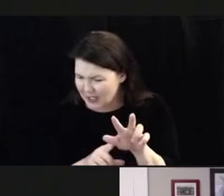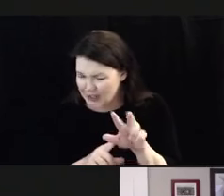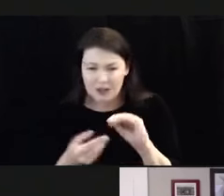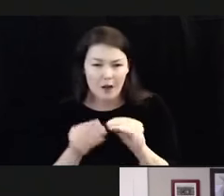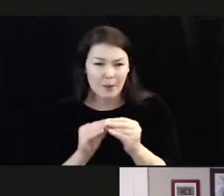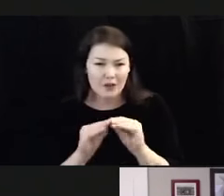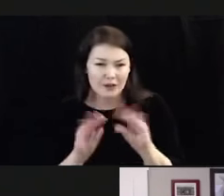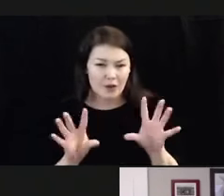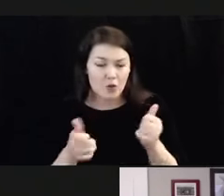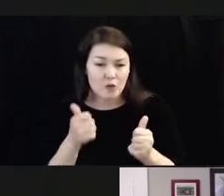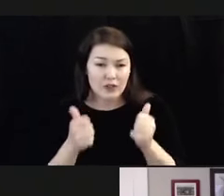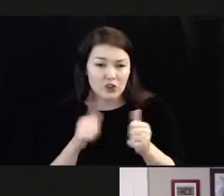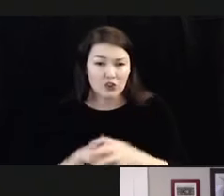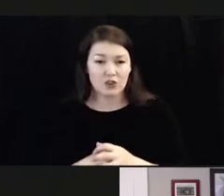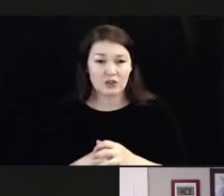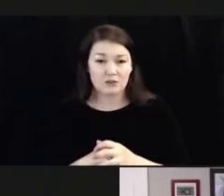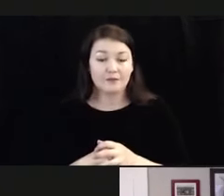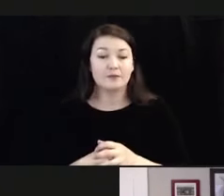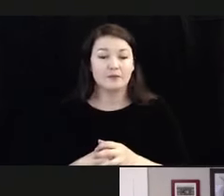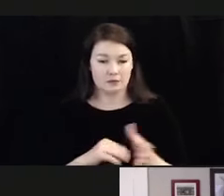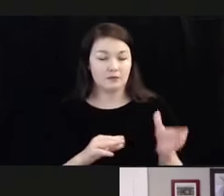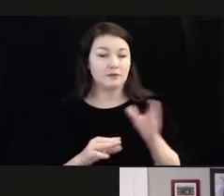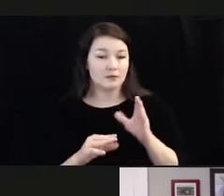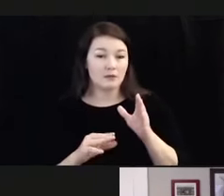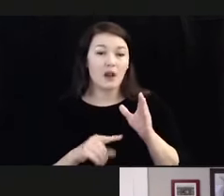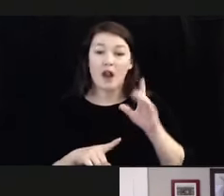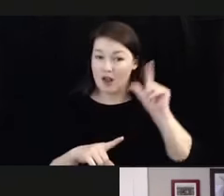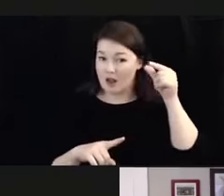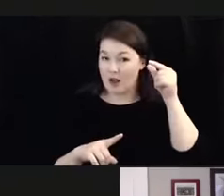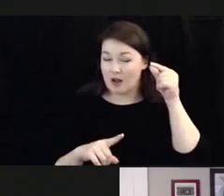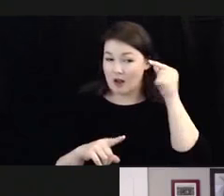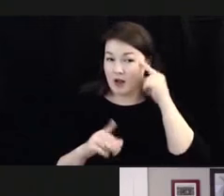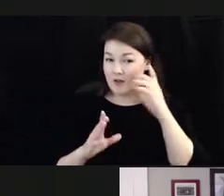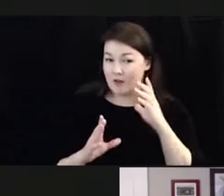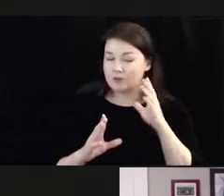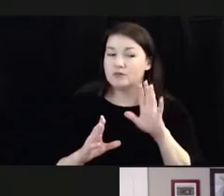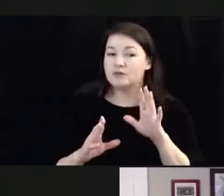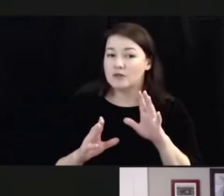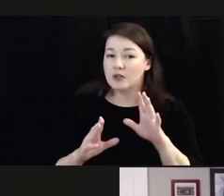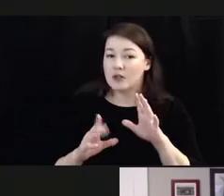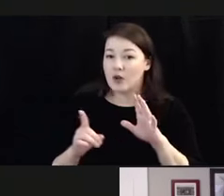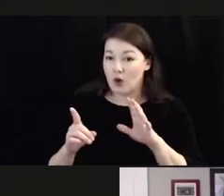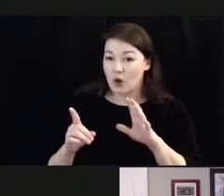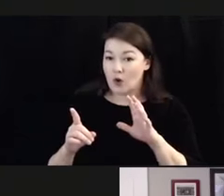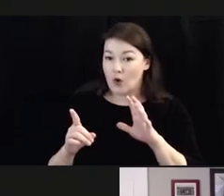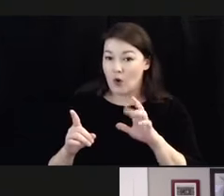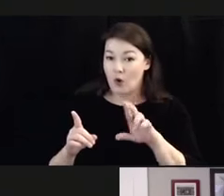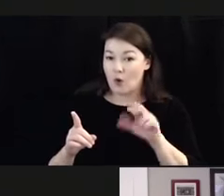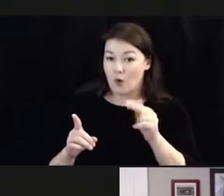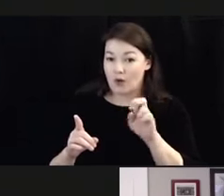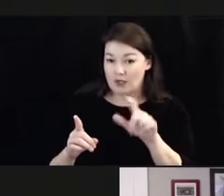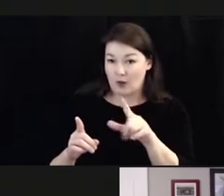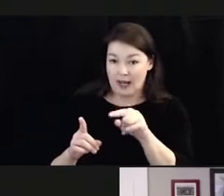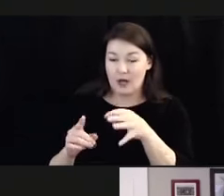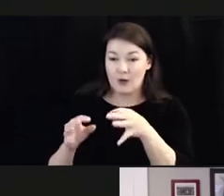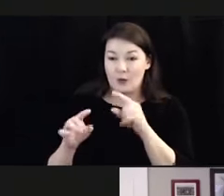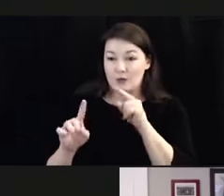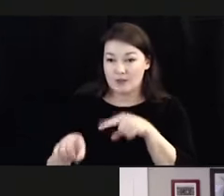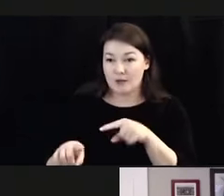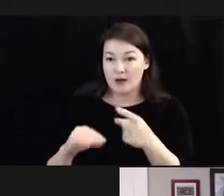Do we know which it is? Yeah, so let me get that. Rachel, could you address the efficacy of the